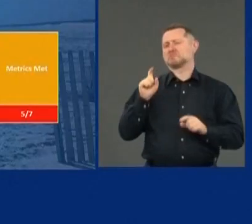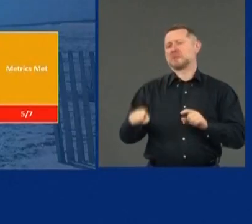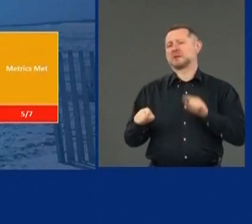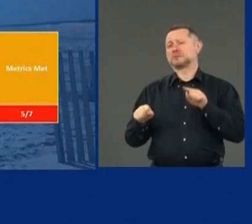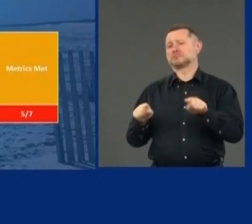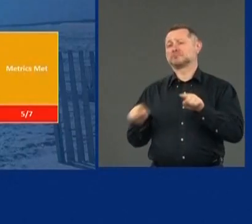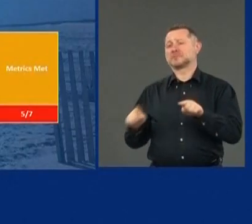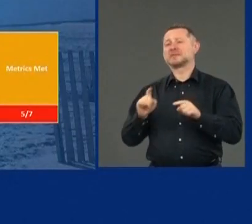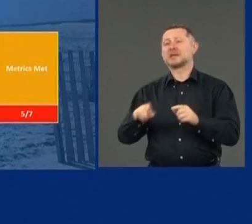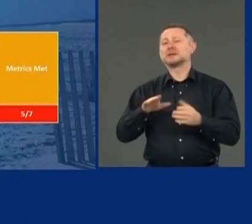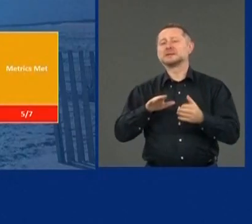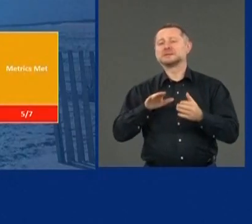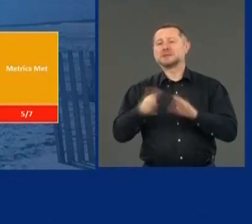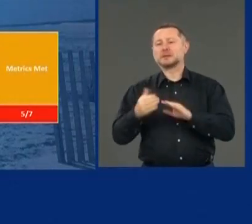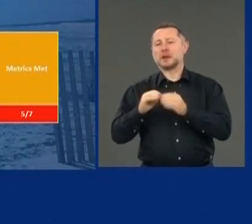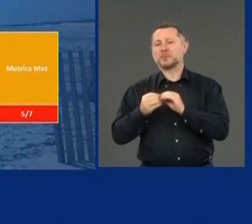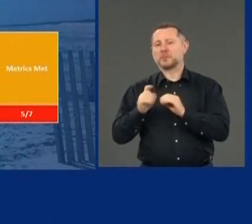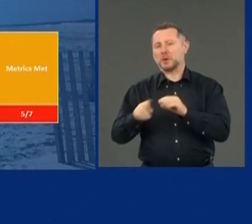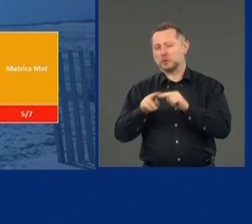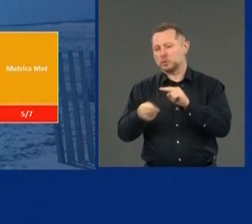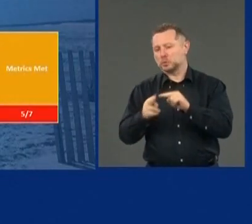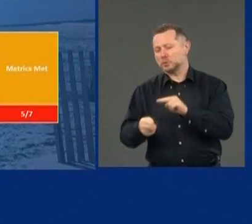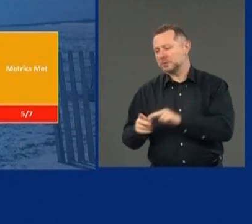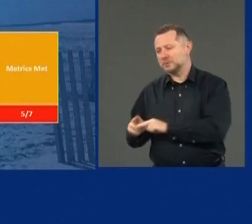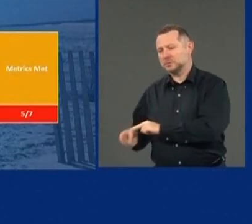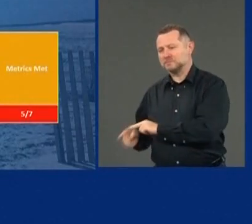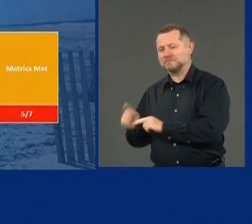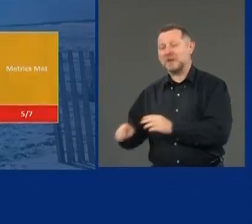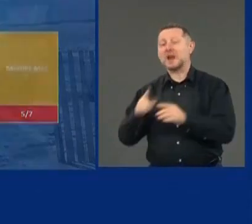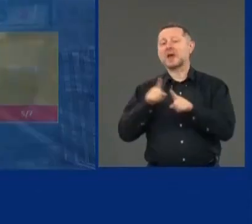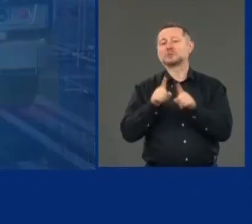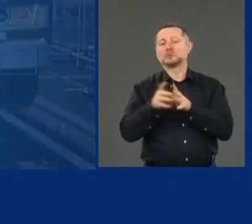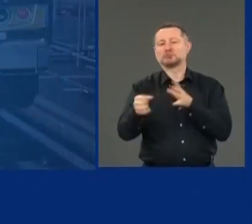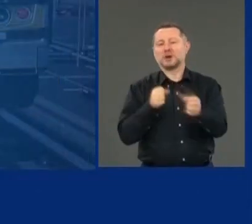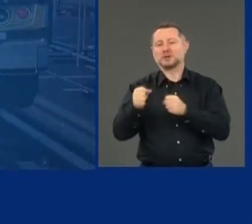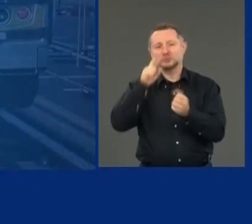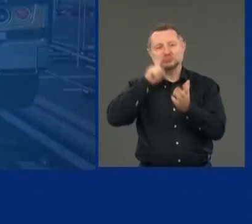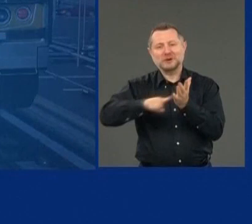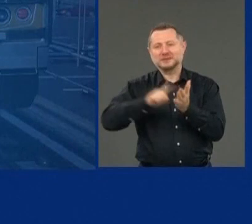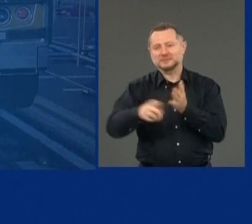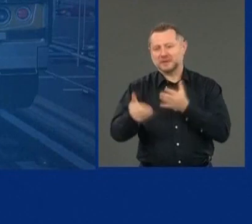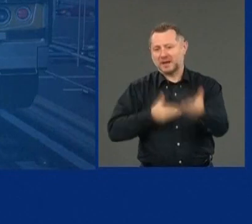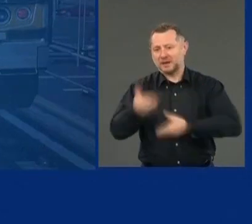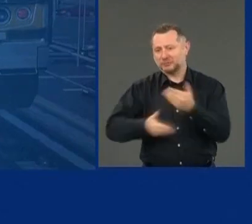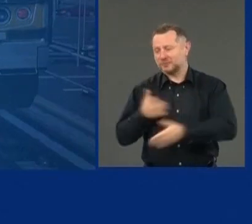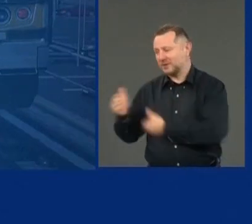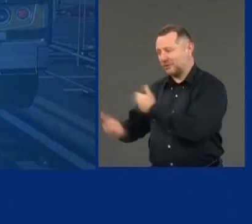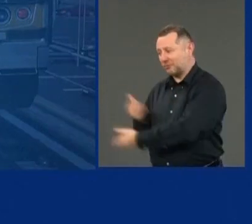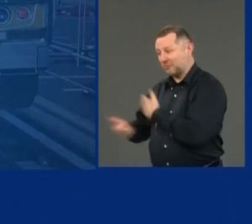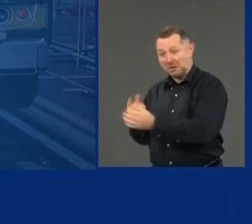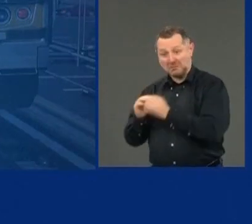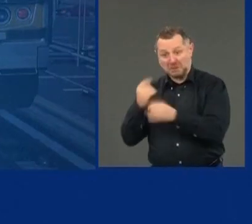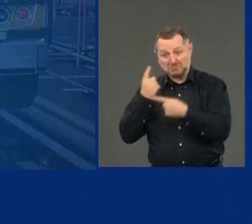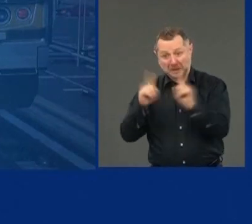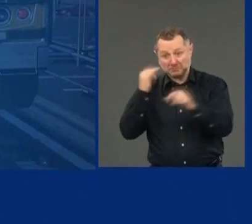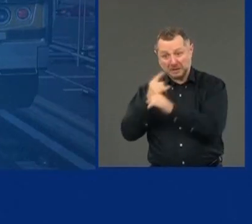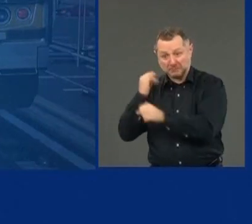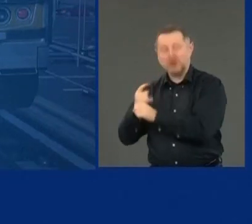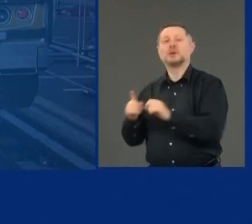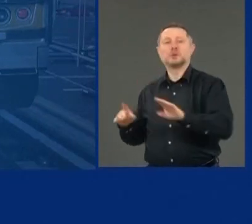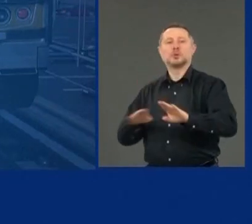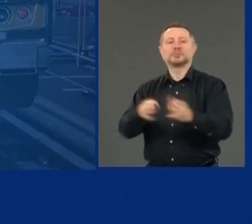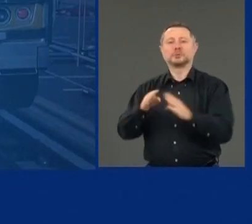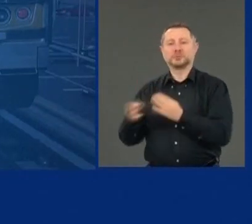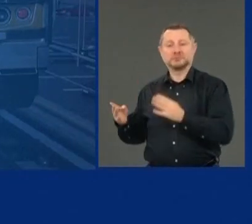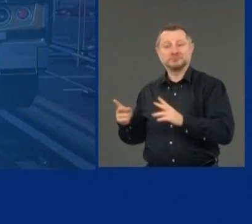down on Long Island, and we have to get the number of tracers up, but we're doing that. We're preparing for Long Island to